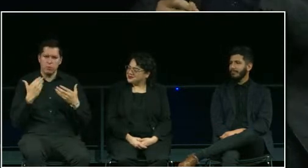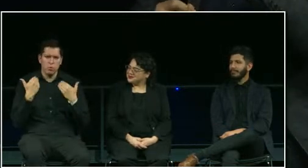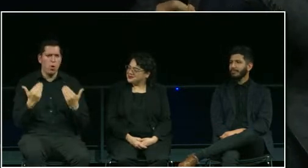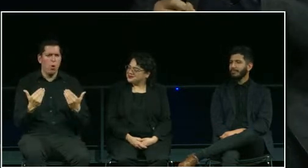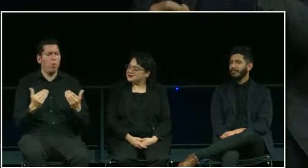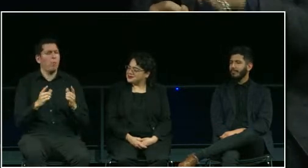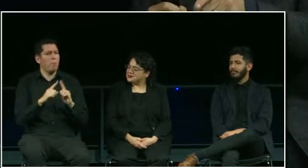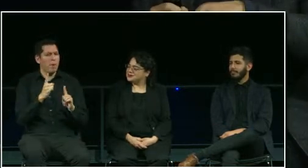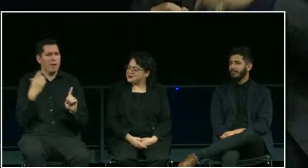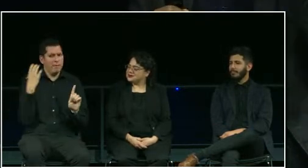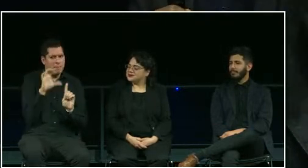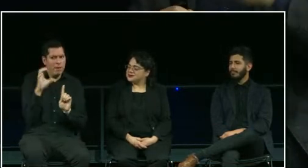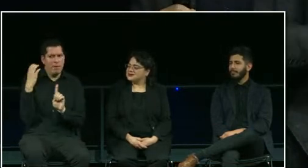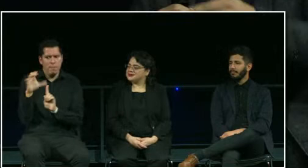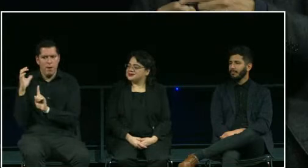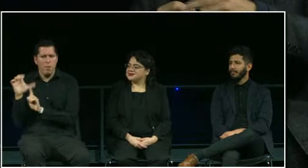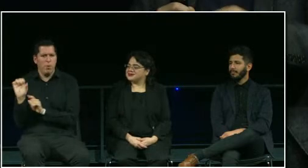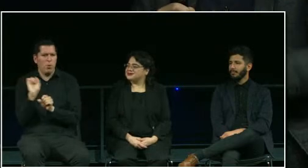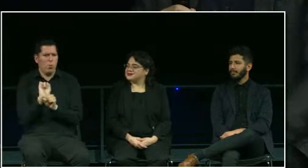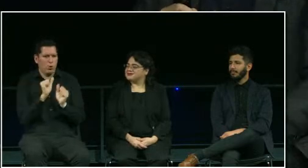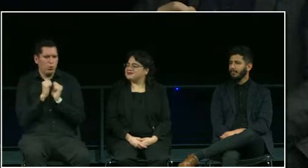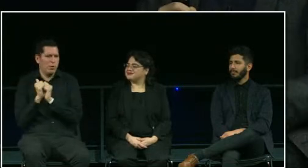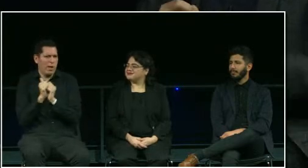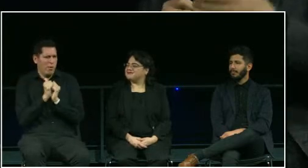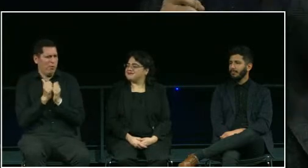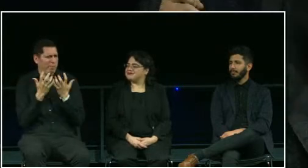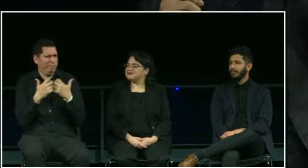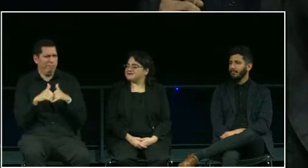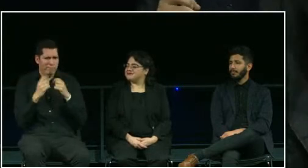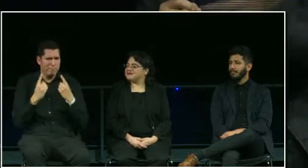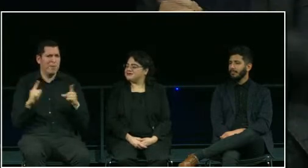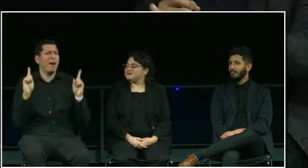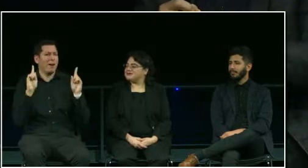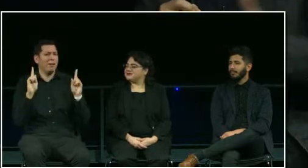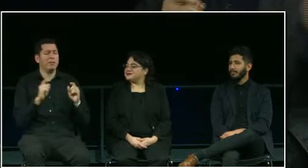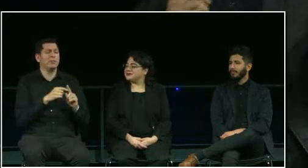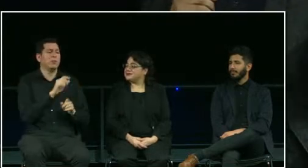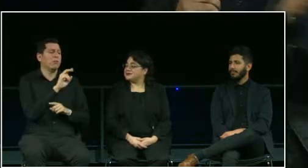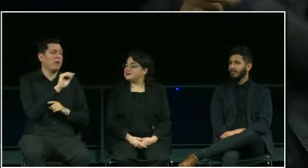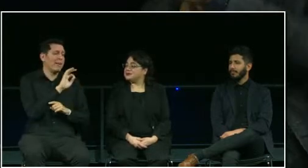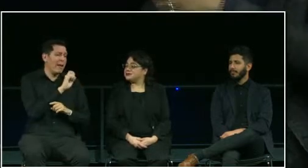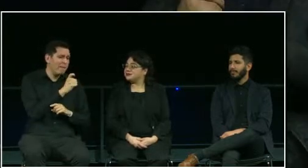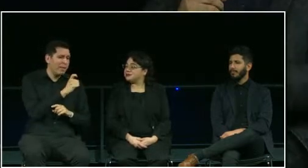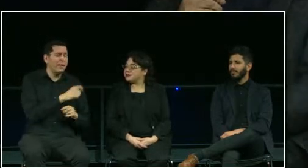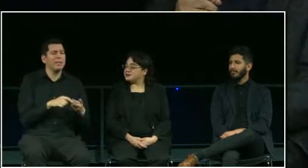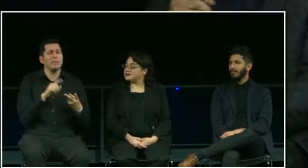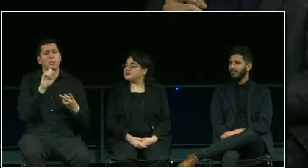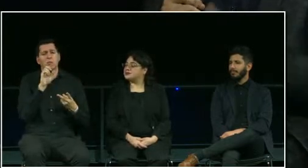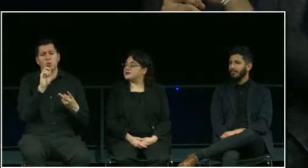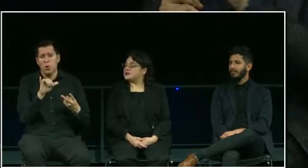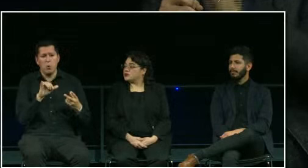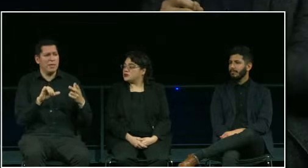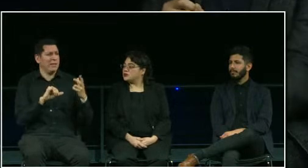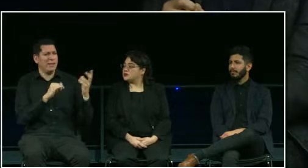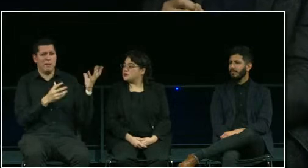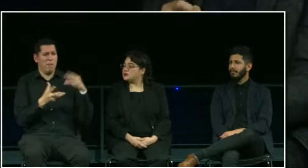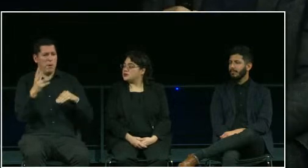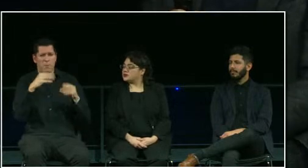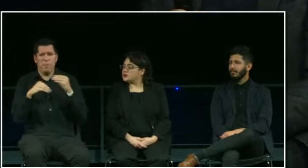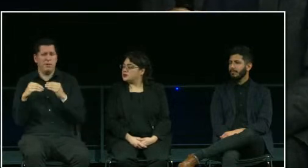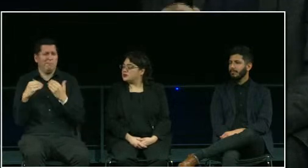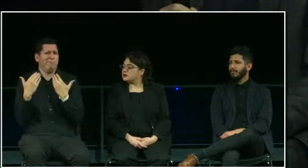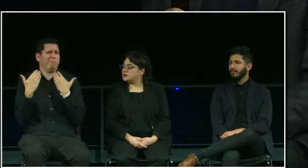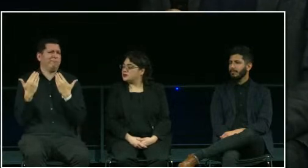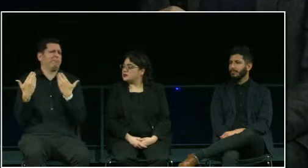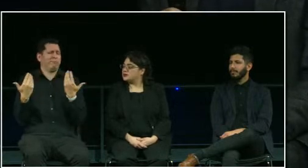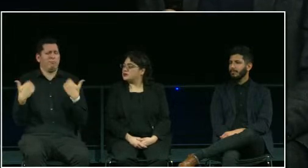what we all have to do together, and they did it. And from the Netflix team to the Sony Pictures Imageworks team, we couldn't have asked for more.